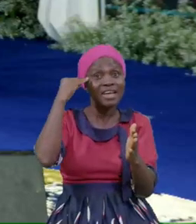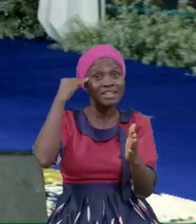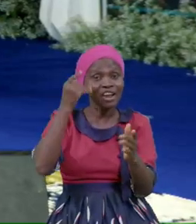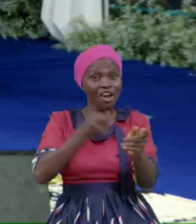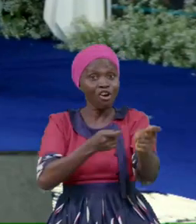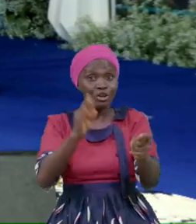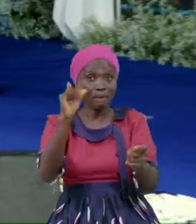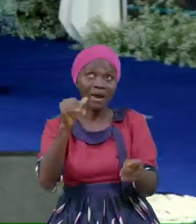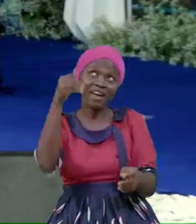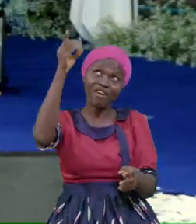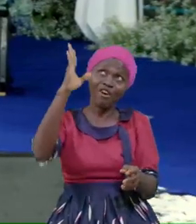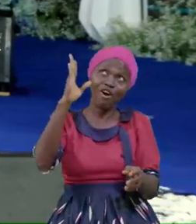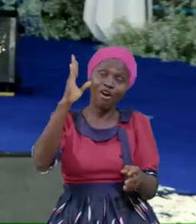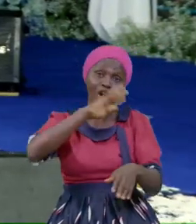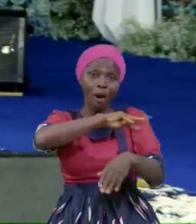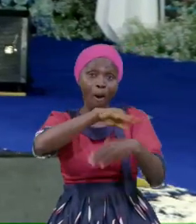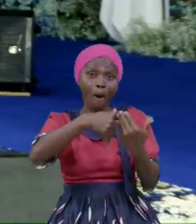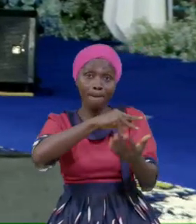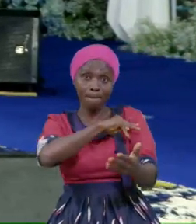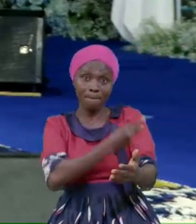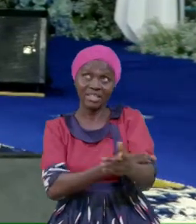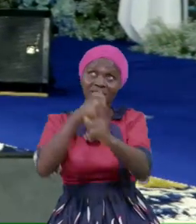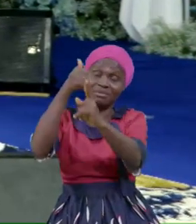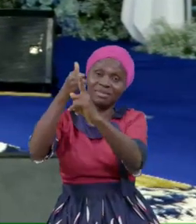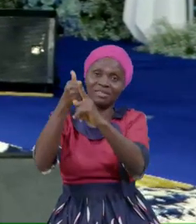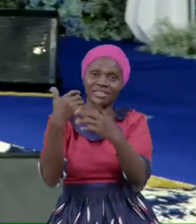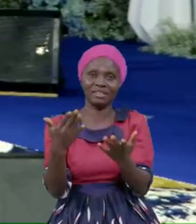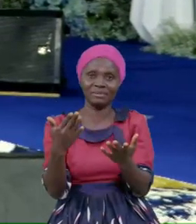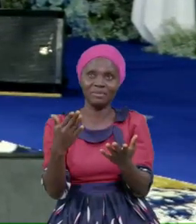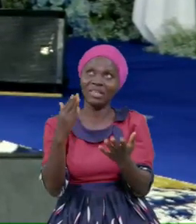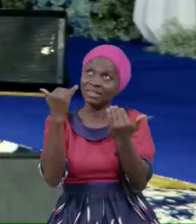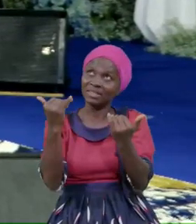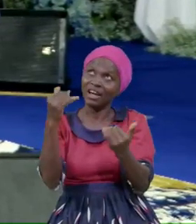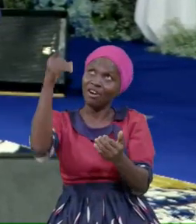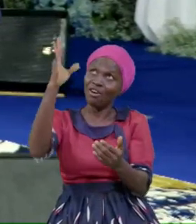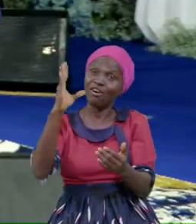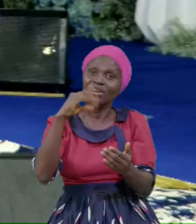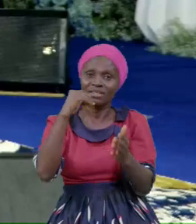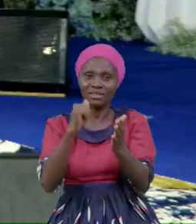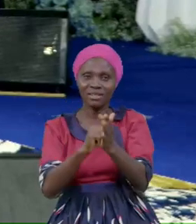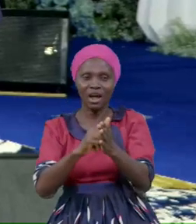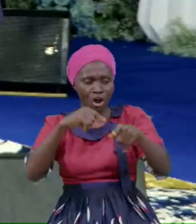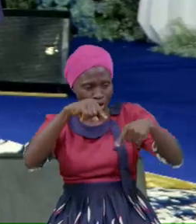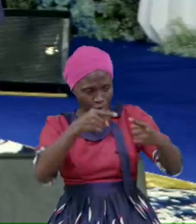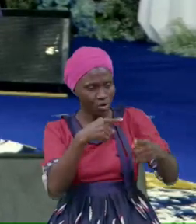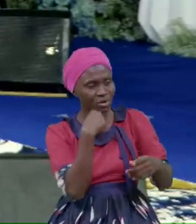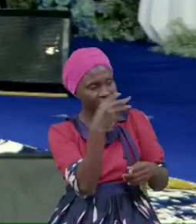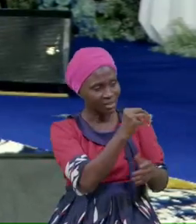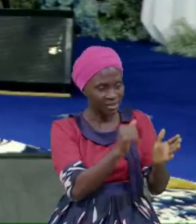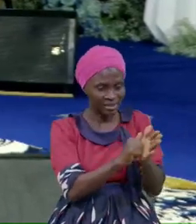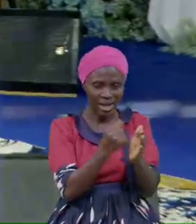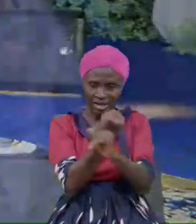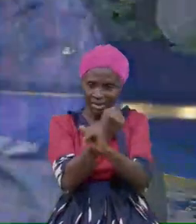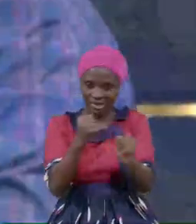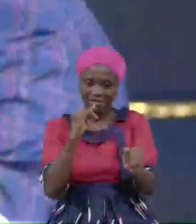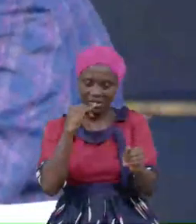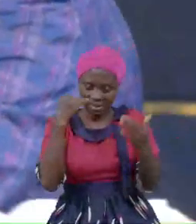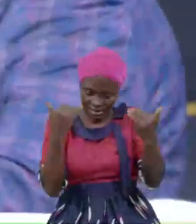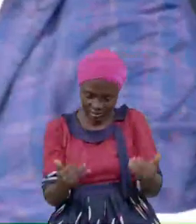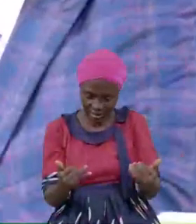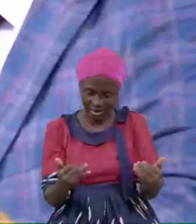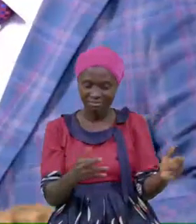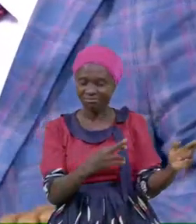tell them, salvation is now available. Free, grace available. Everything they need